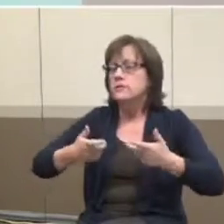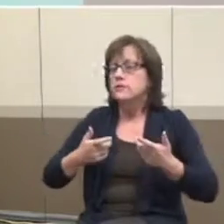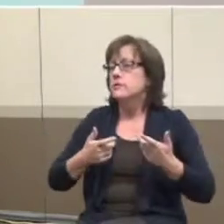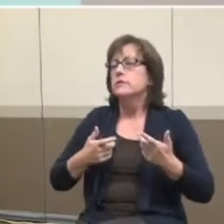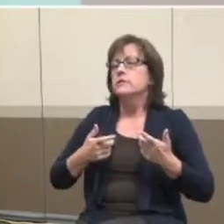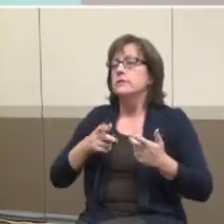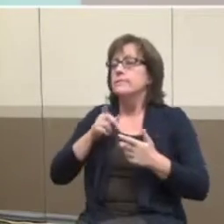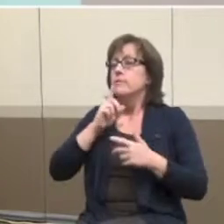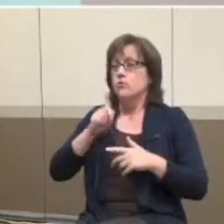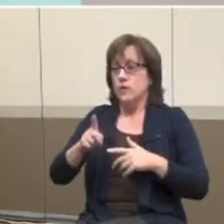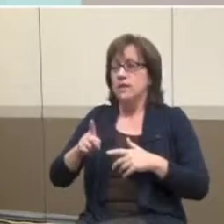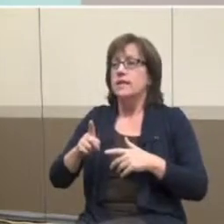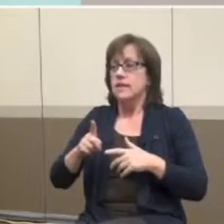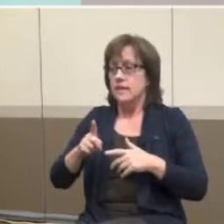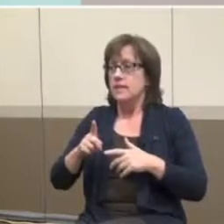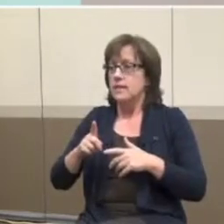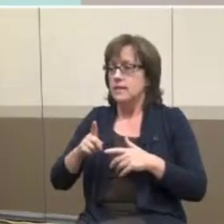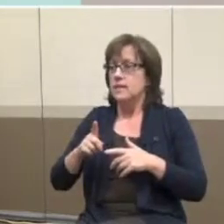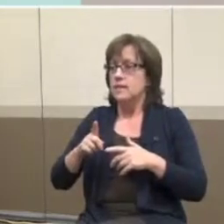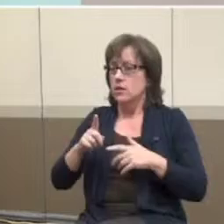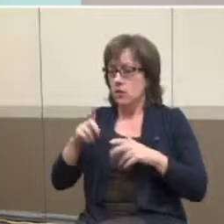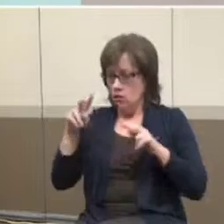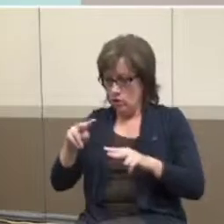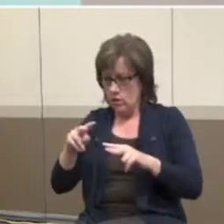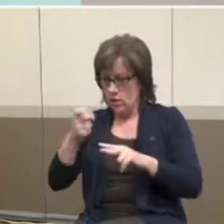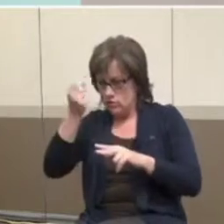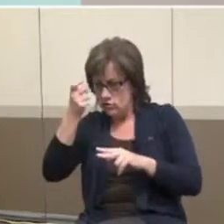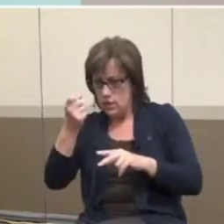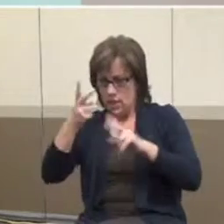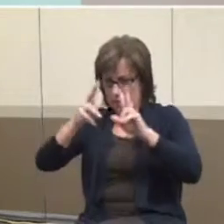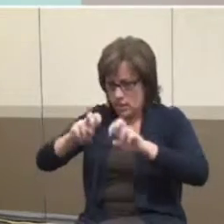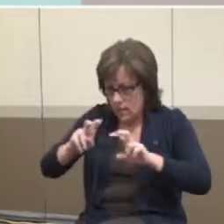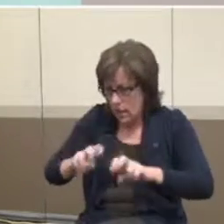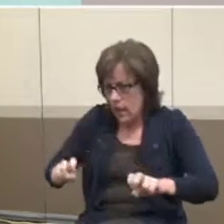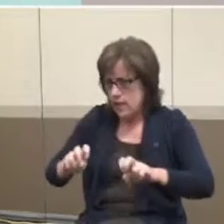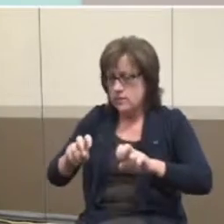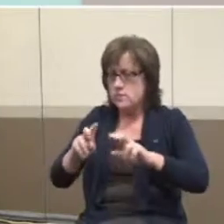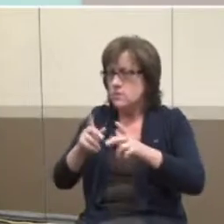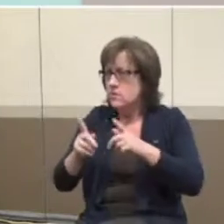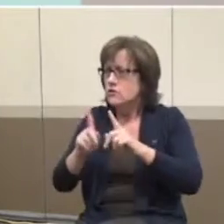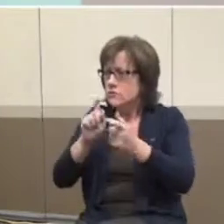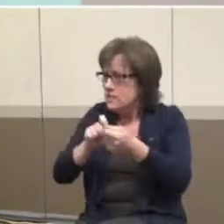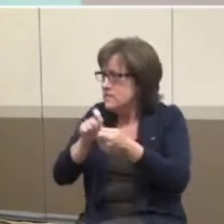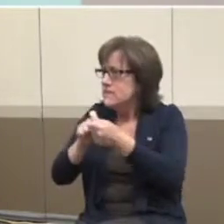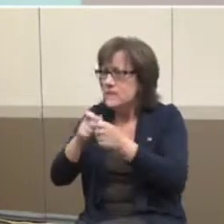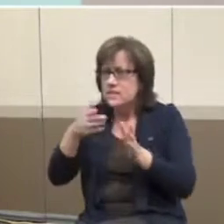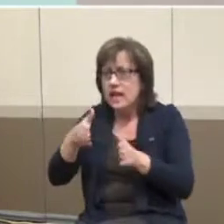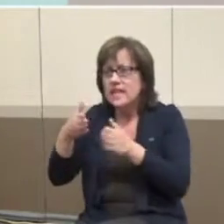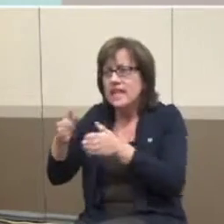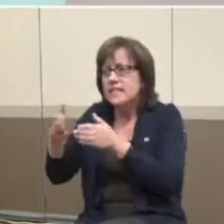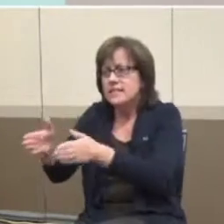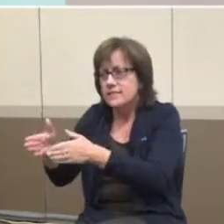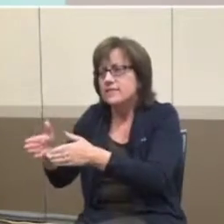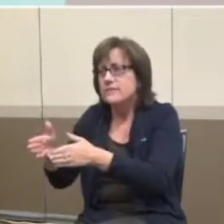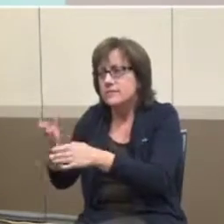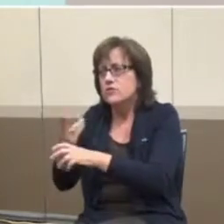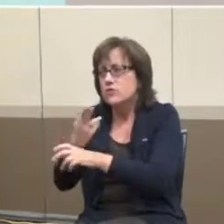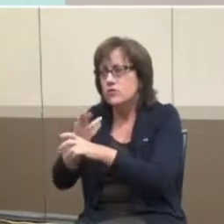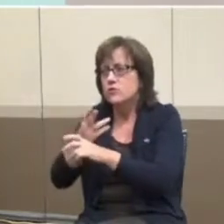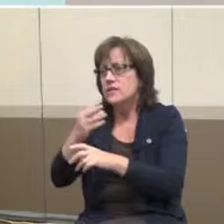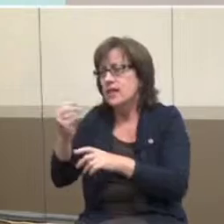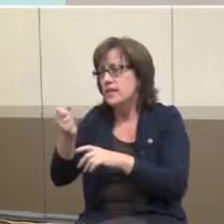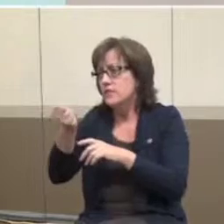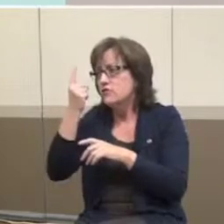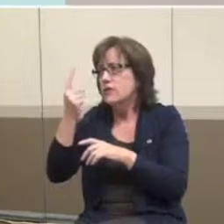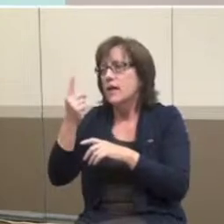really looking at it and understanding it, analyzing it in terms of there are specific techniques that you want to use